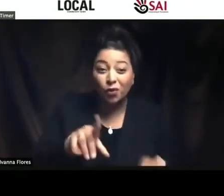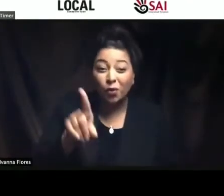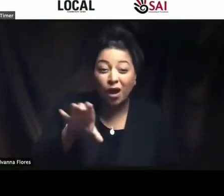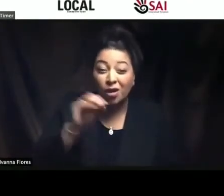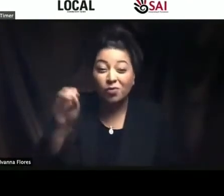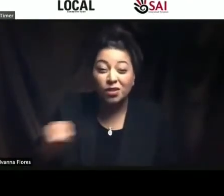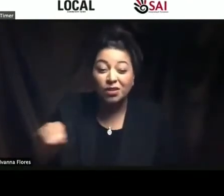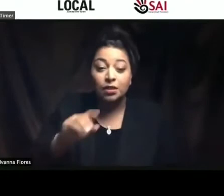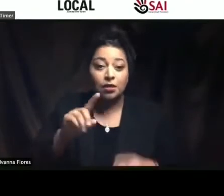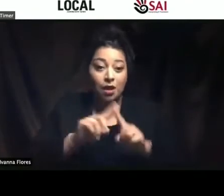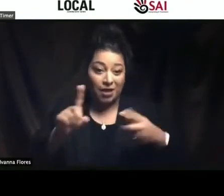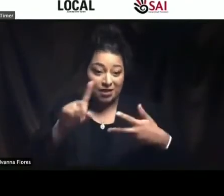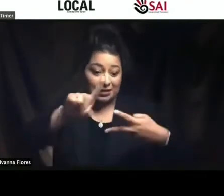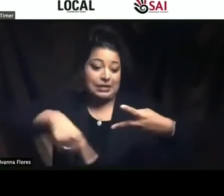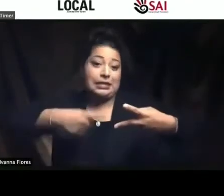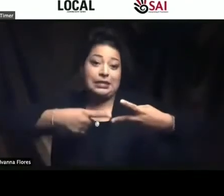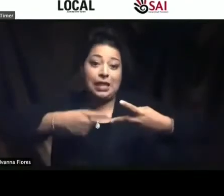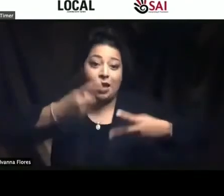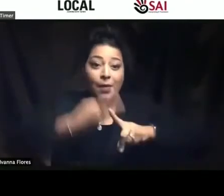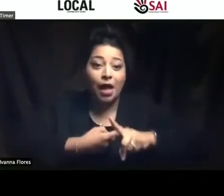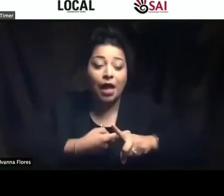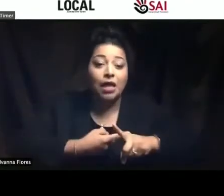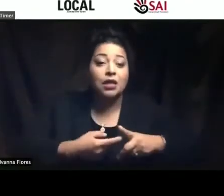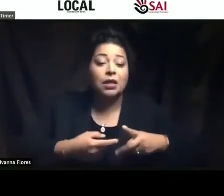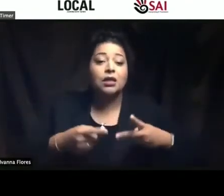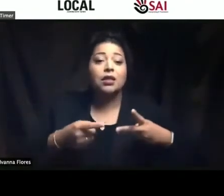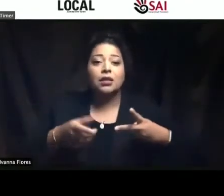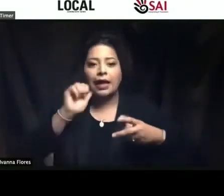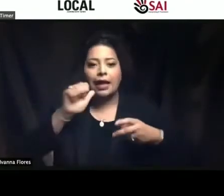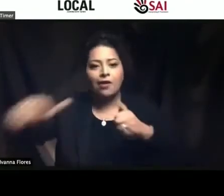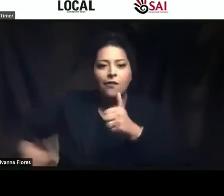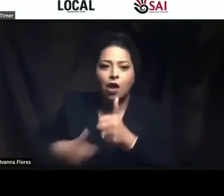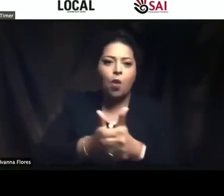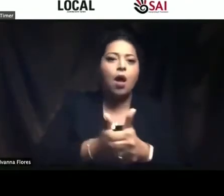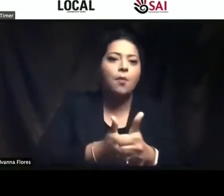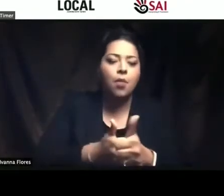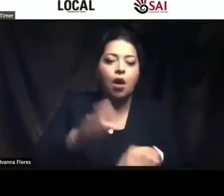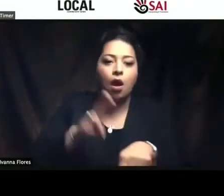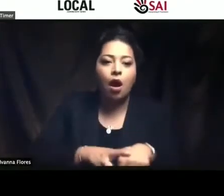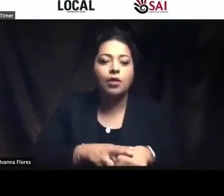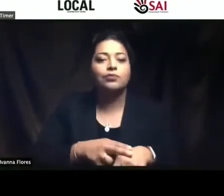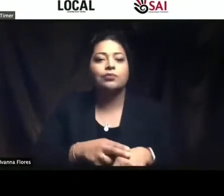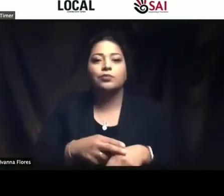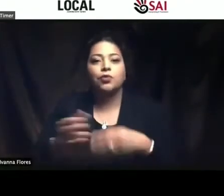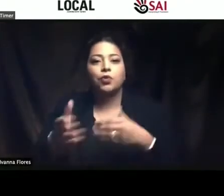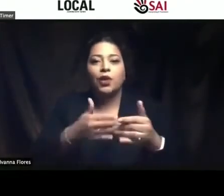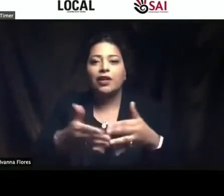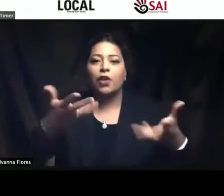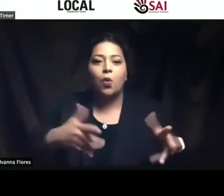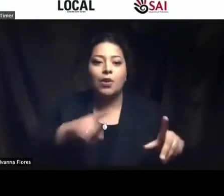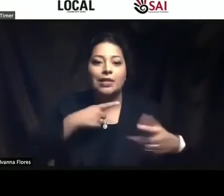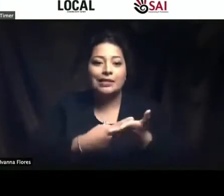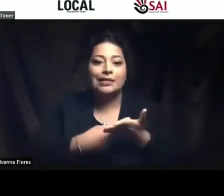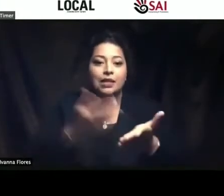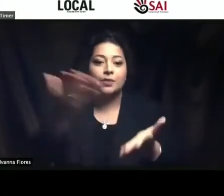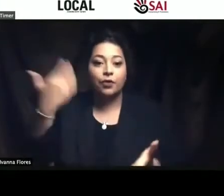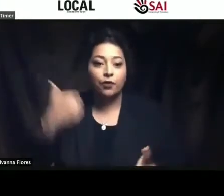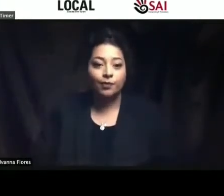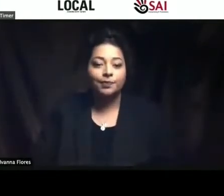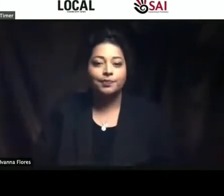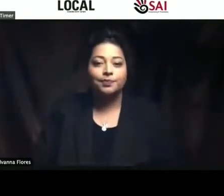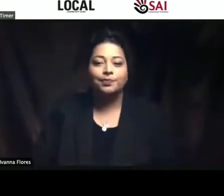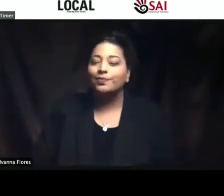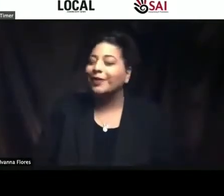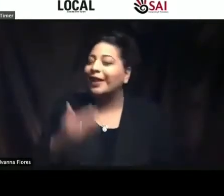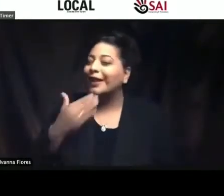back in the second, then you can kind of give follow-up on what you've discussed previously. Thank